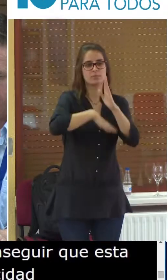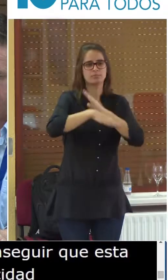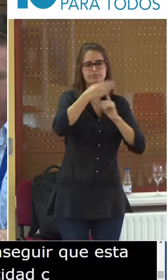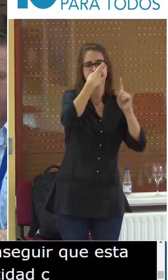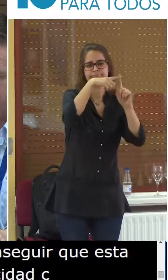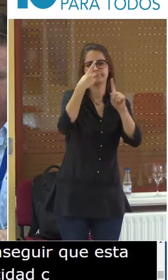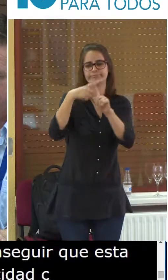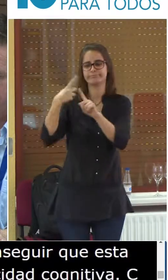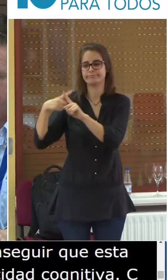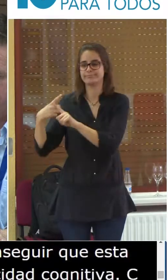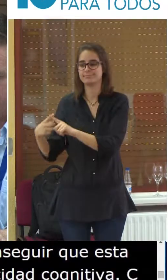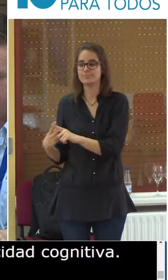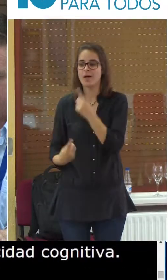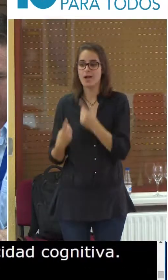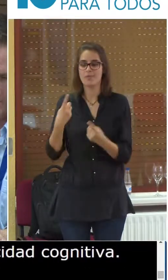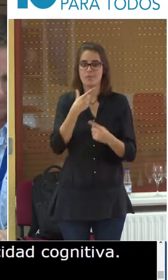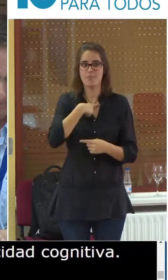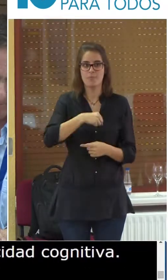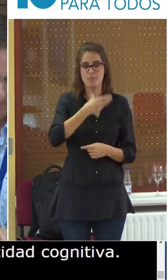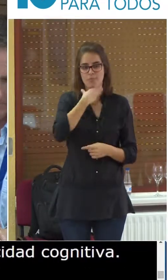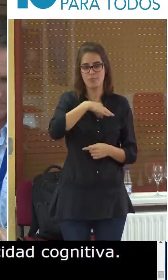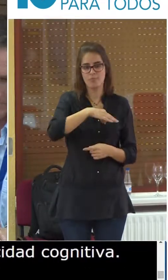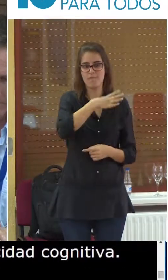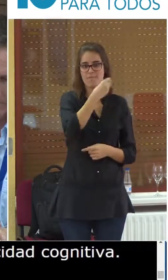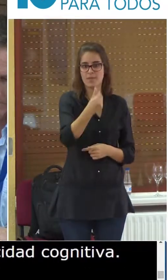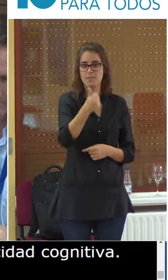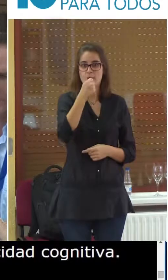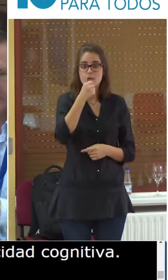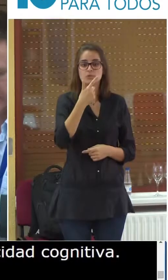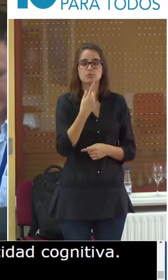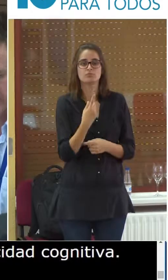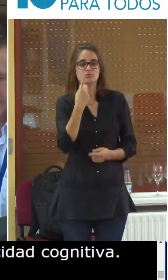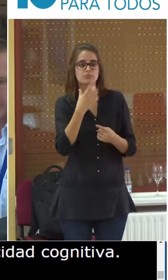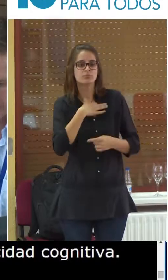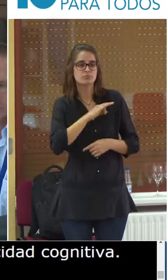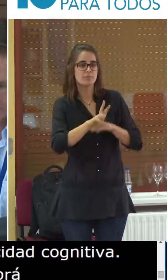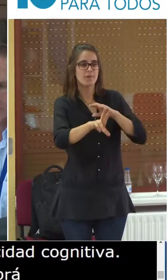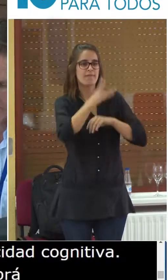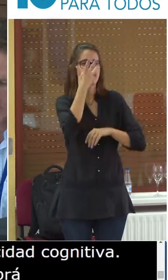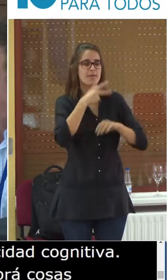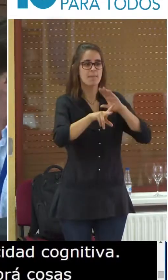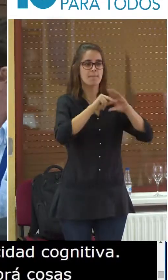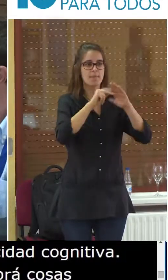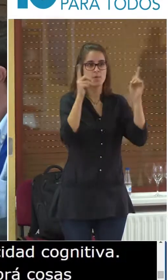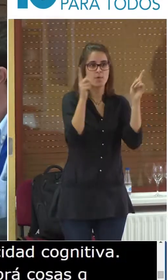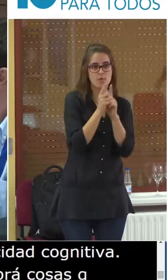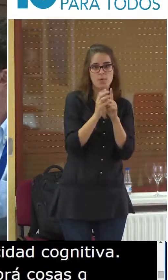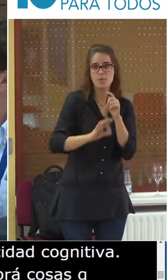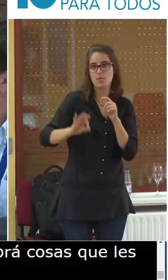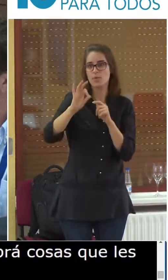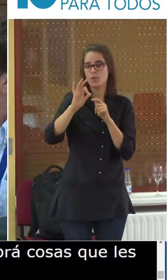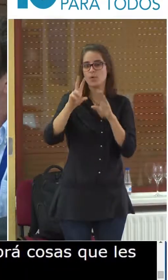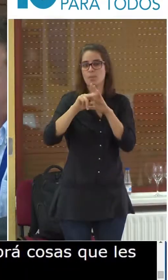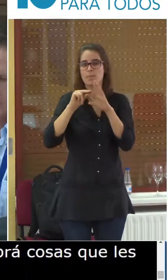it easier or more difficult to understand things better than others. Some people will prefer videos, short videos, or